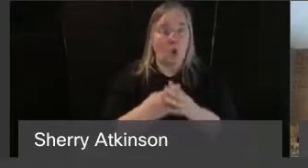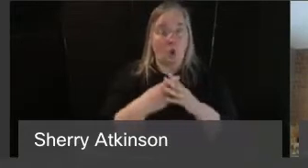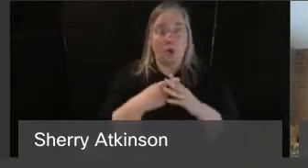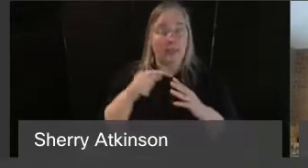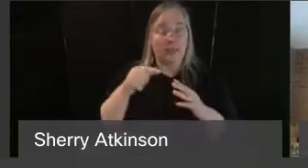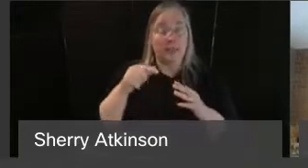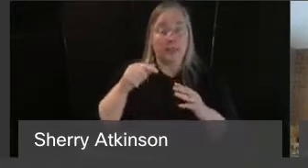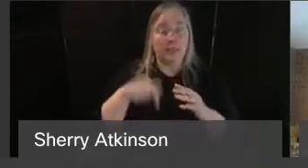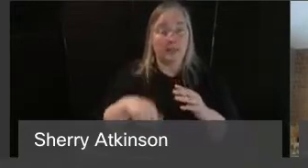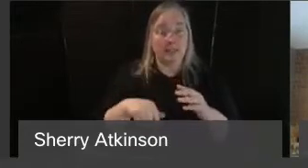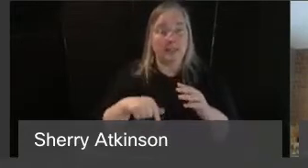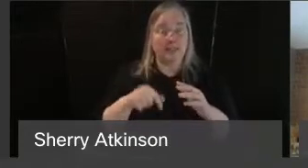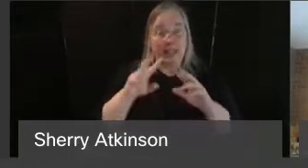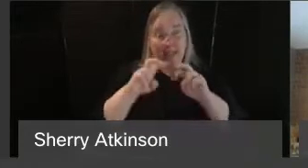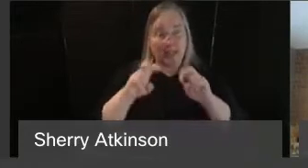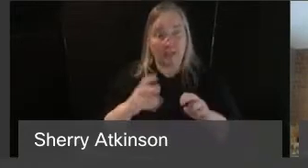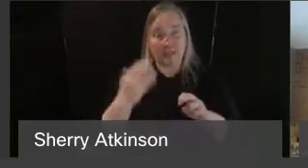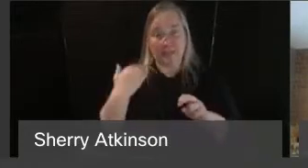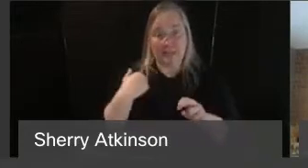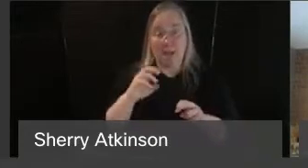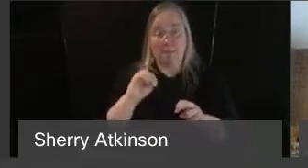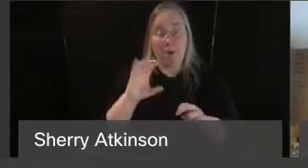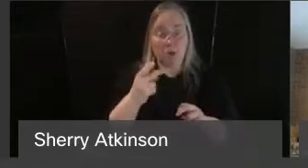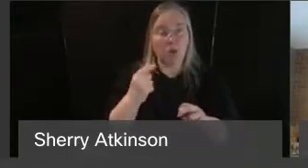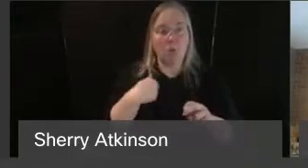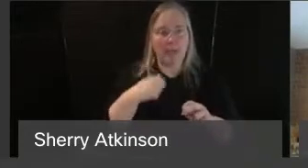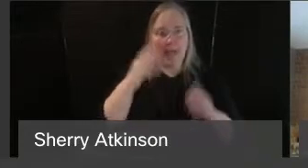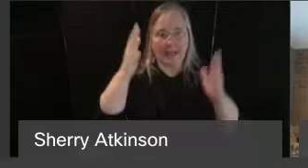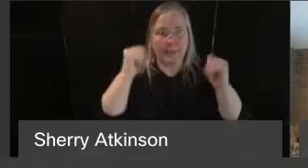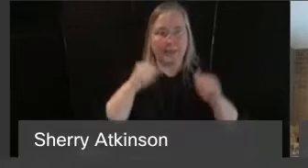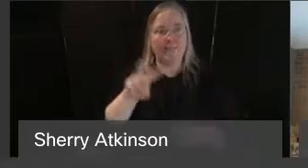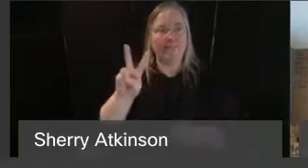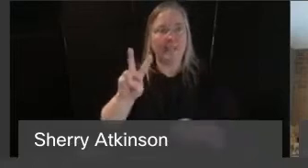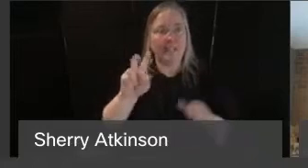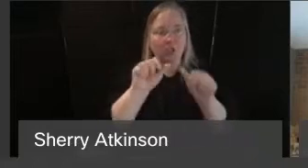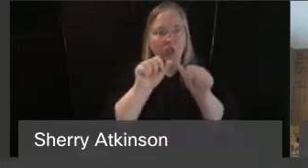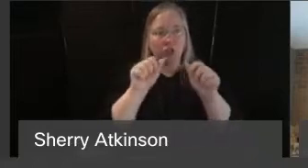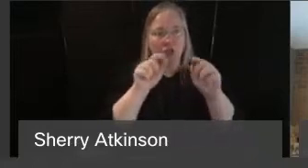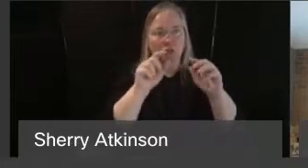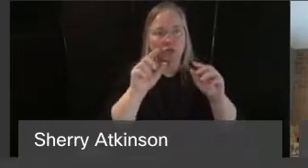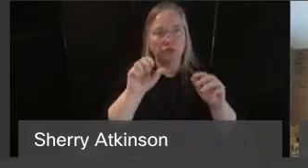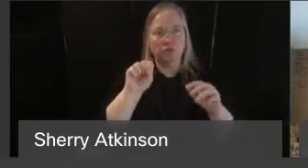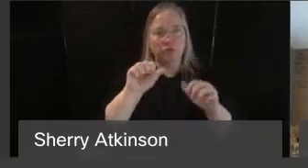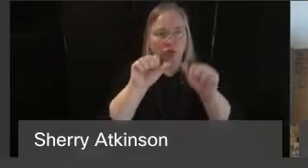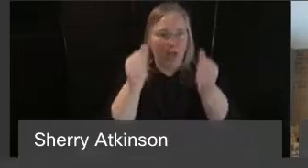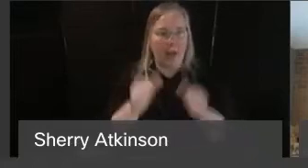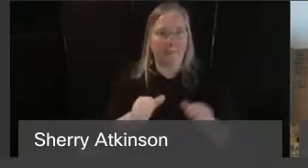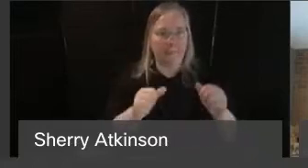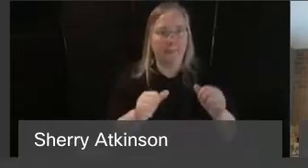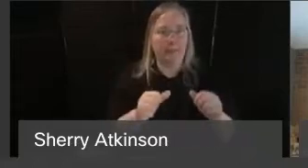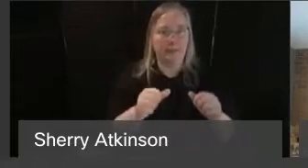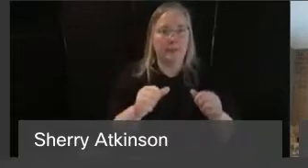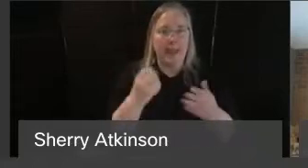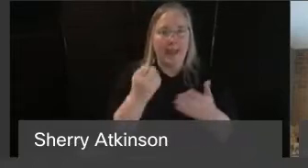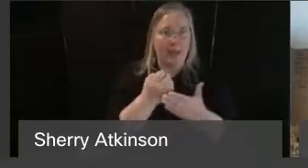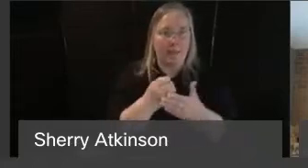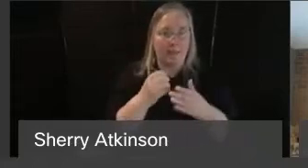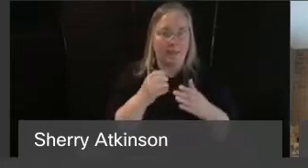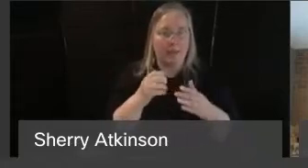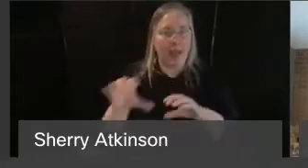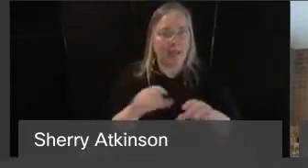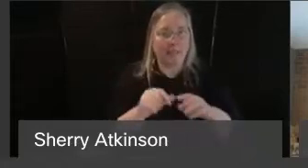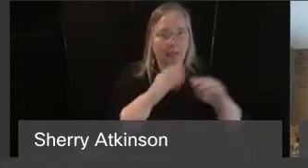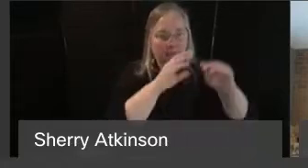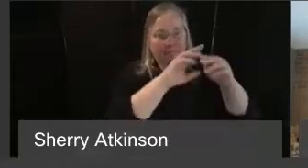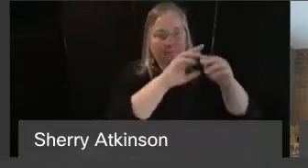recovery, a rapid decrease in economic activity followed by a rapid increase in economic activity. But